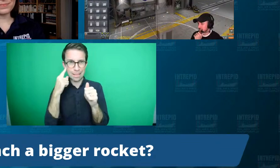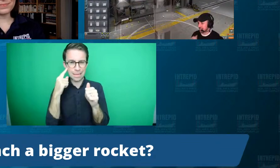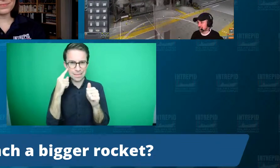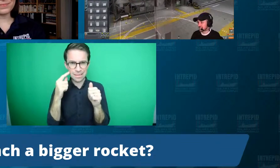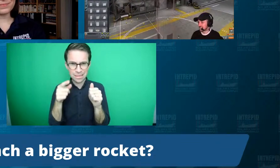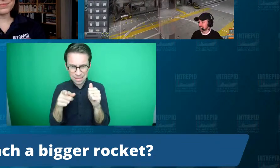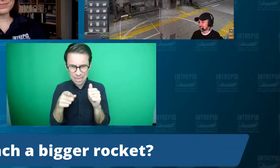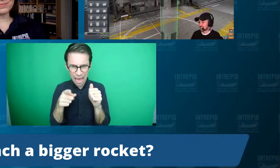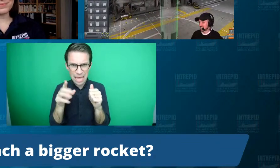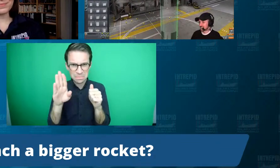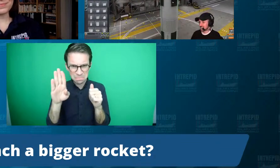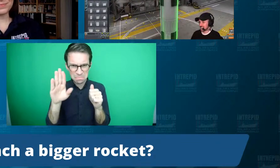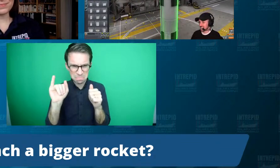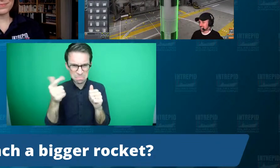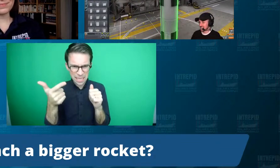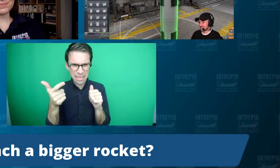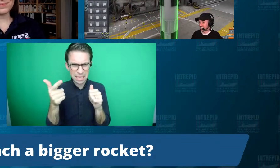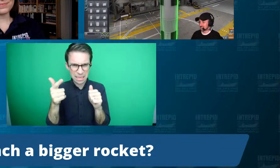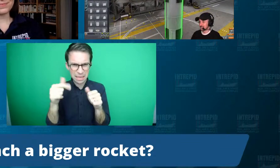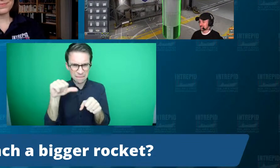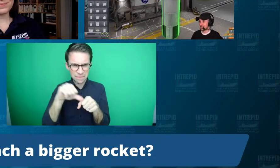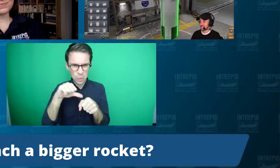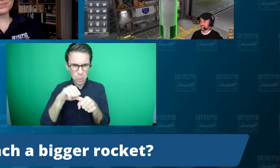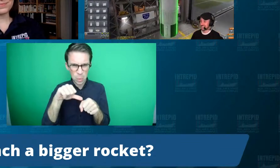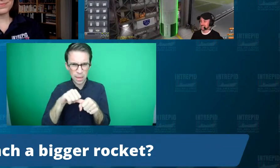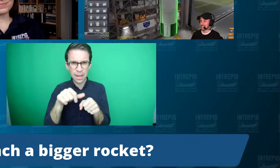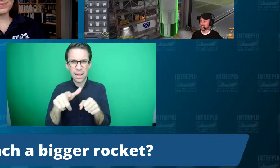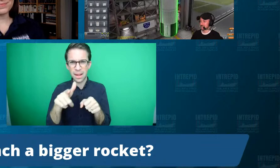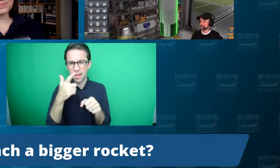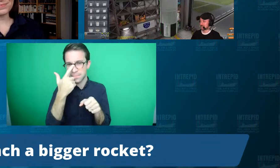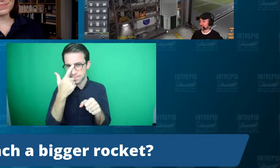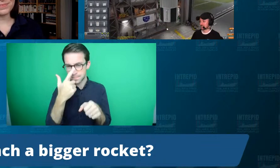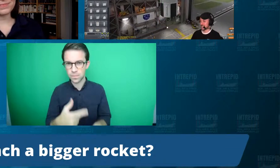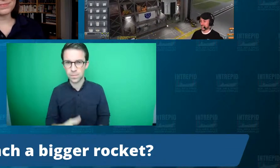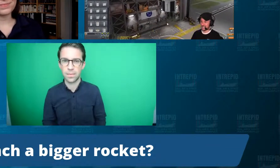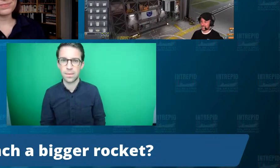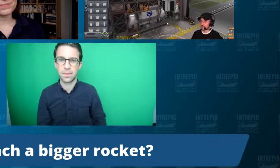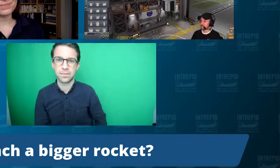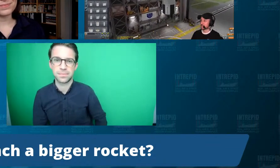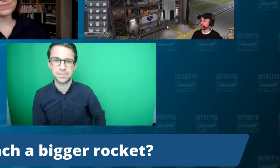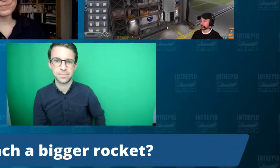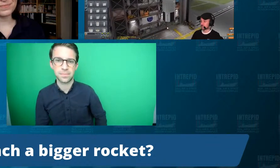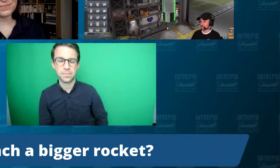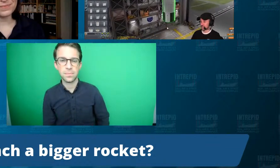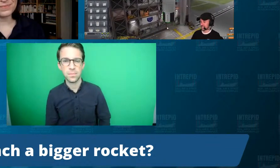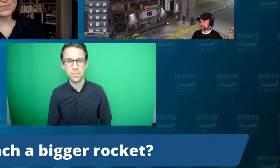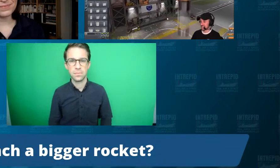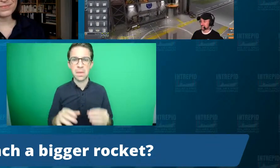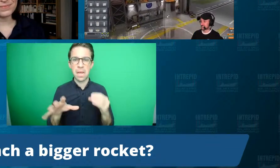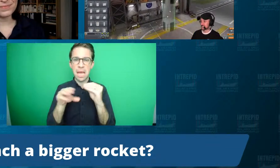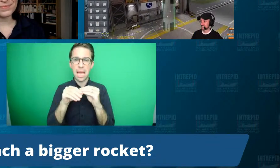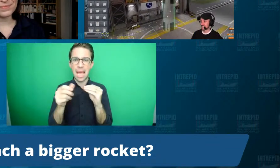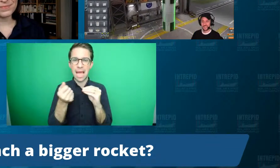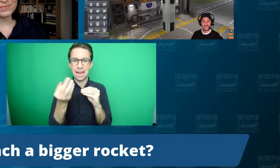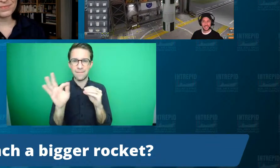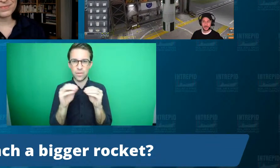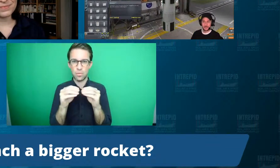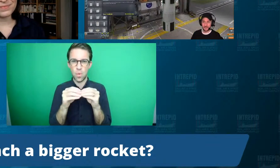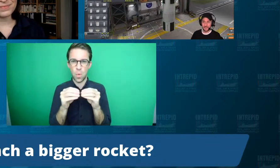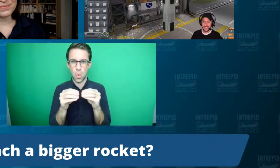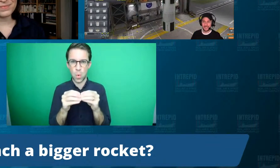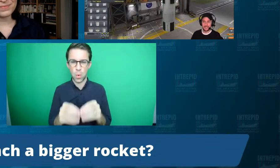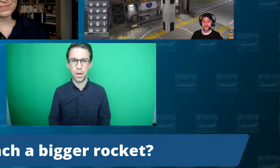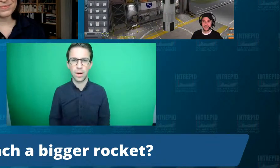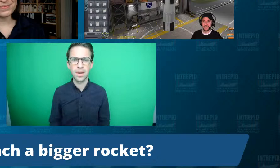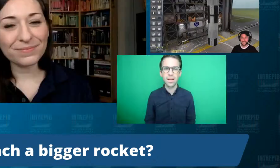pretty big, right? And then we can, I don't know, maybe we should add a couple more fuel tanks like that to it. Then